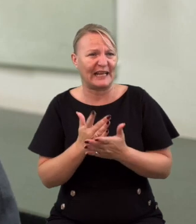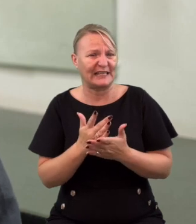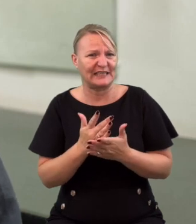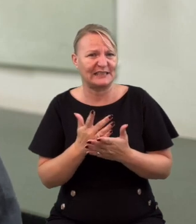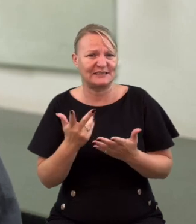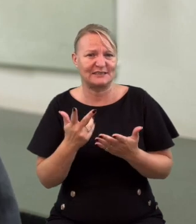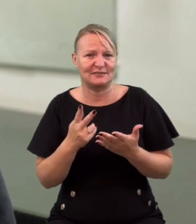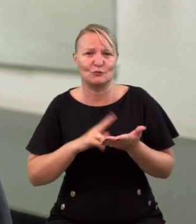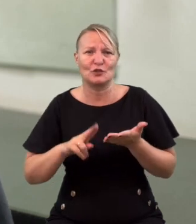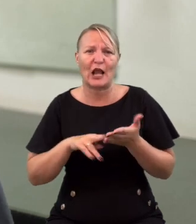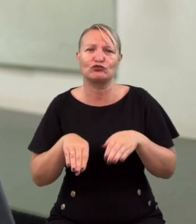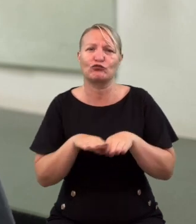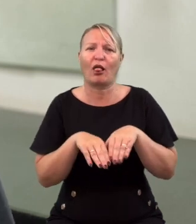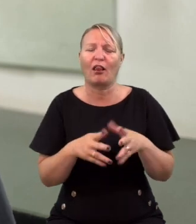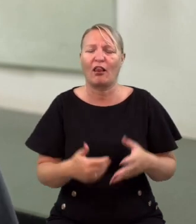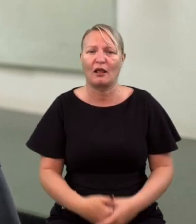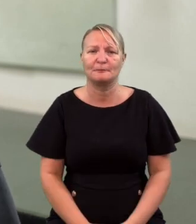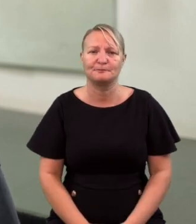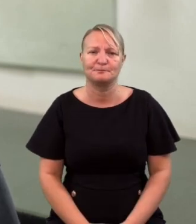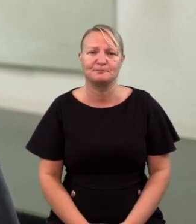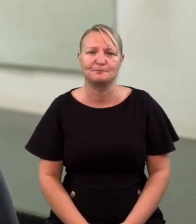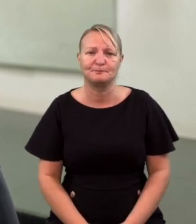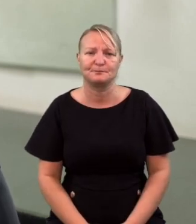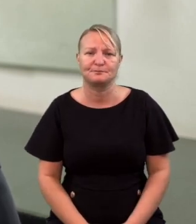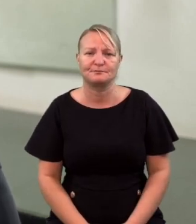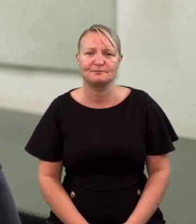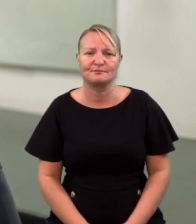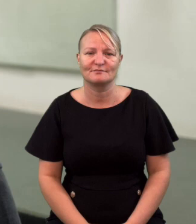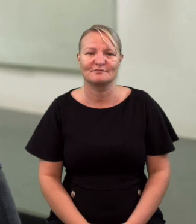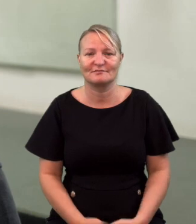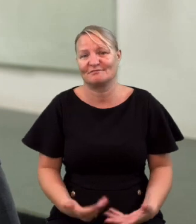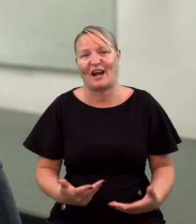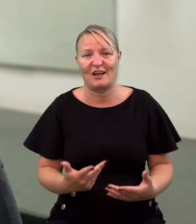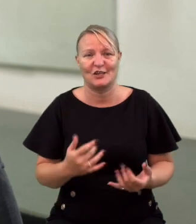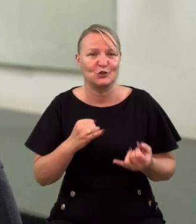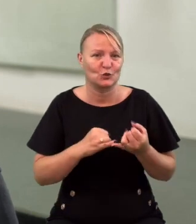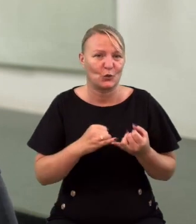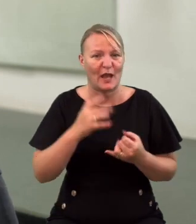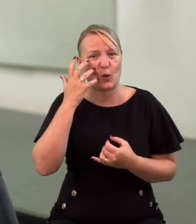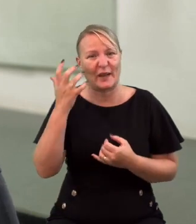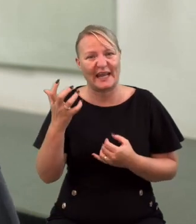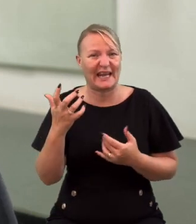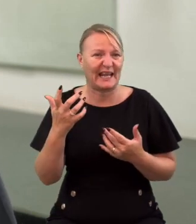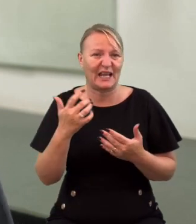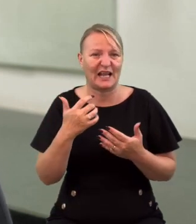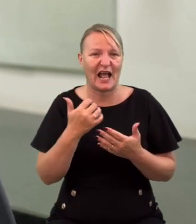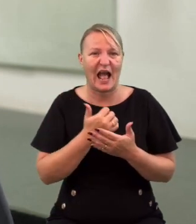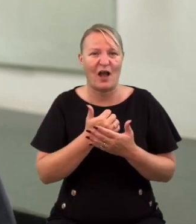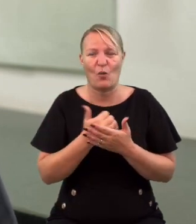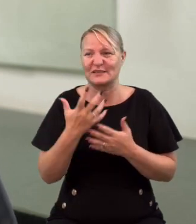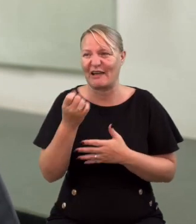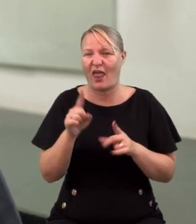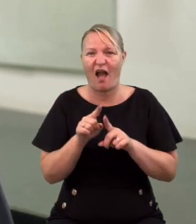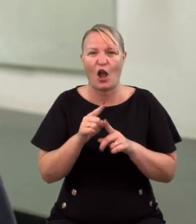anyone else. It's almost quite nuclear, and it's very it's yeah, it's just, you know, Subi and Queenie have